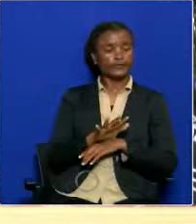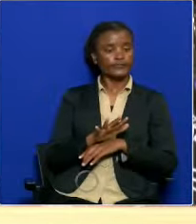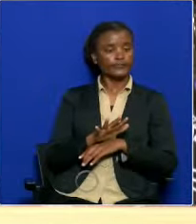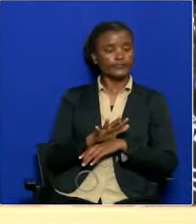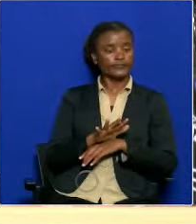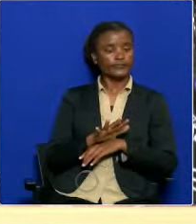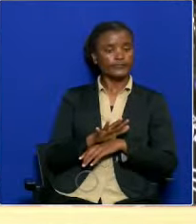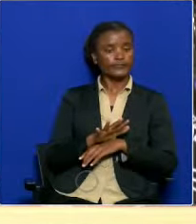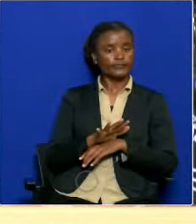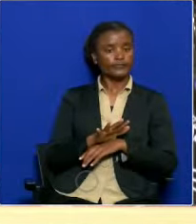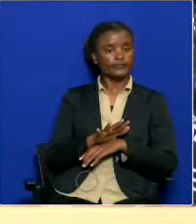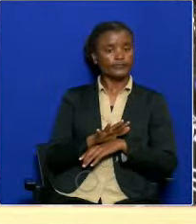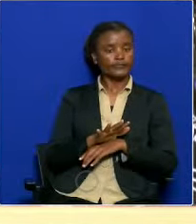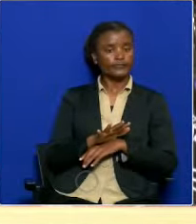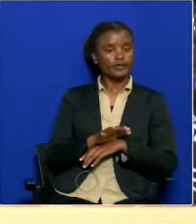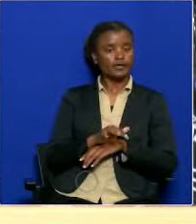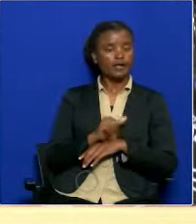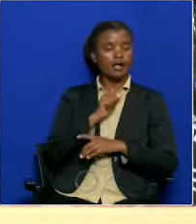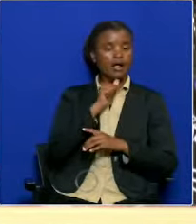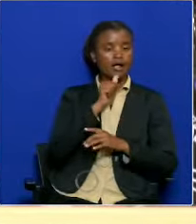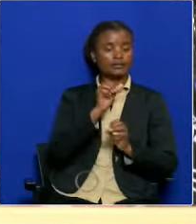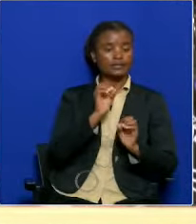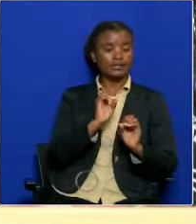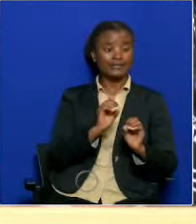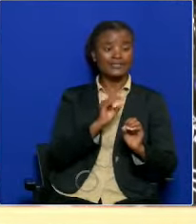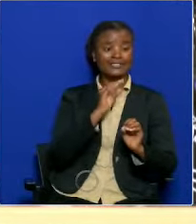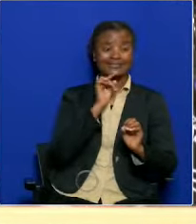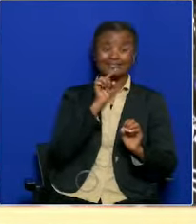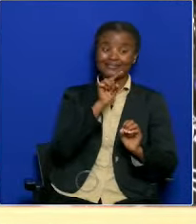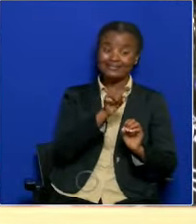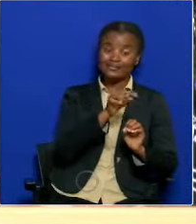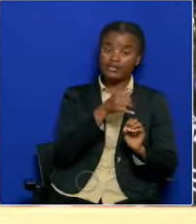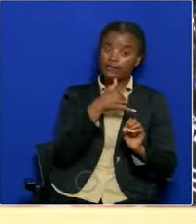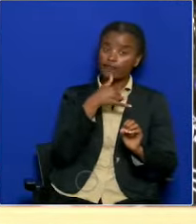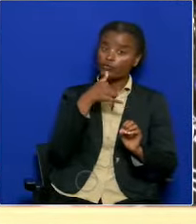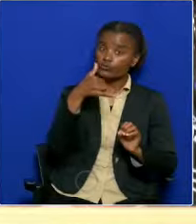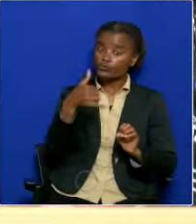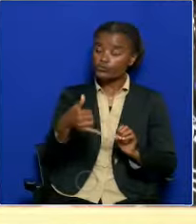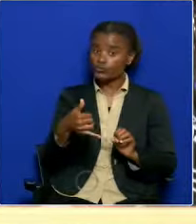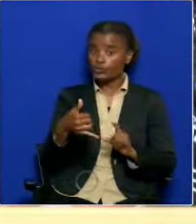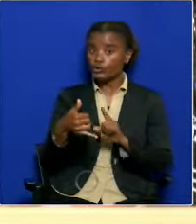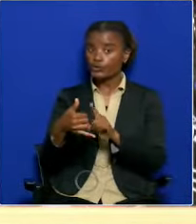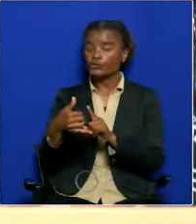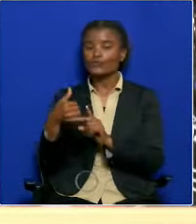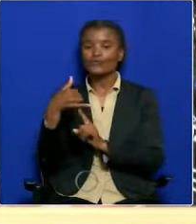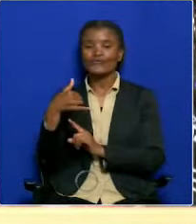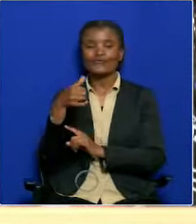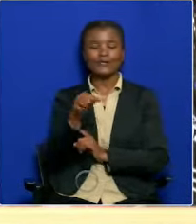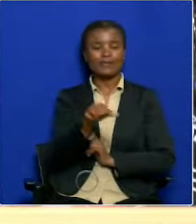And he was calling you, and then you call him back and you proceed to have a 3-minute discussion.